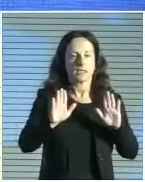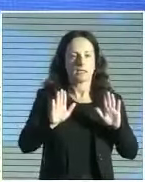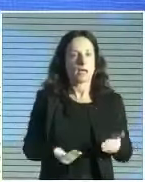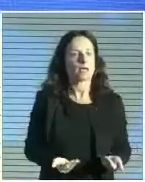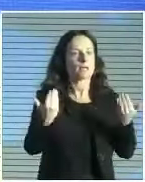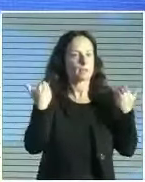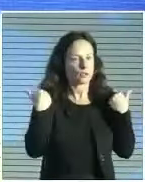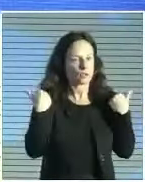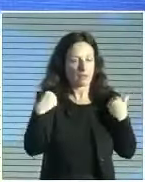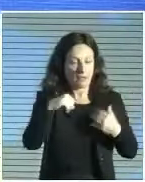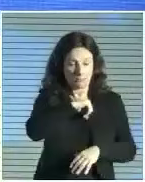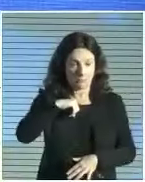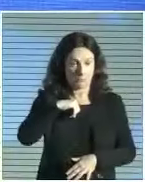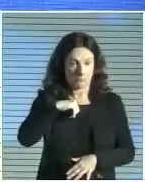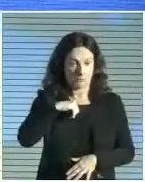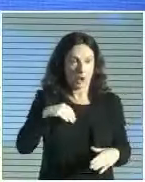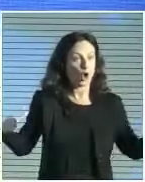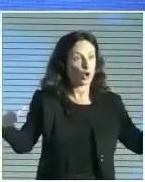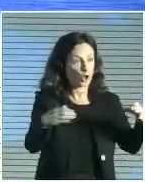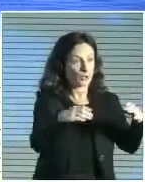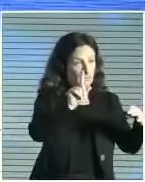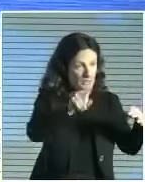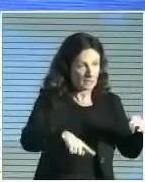collective side go forward with it.